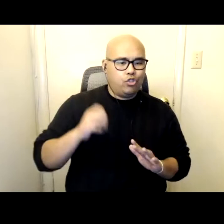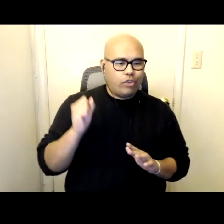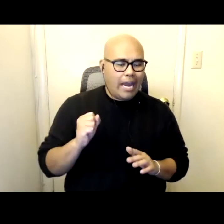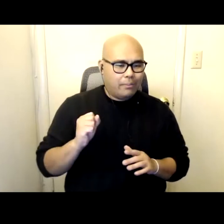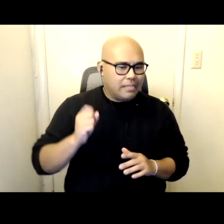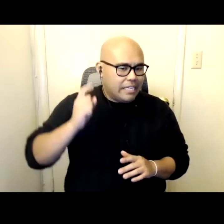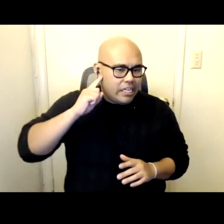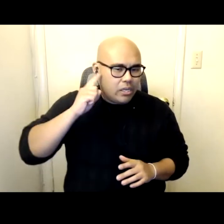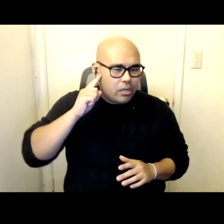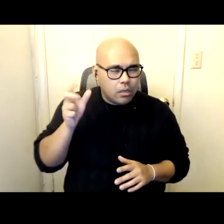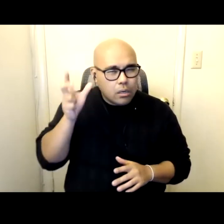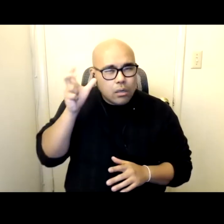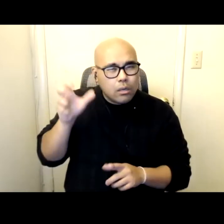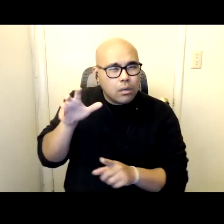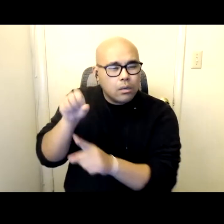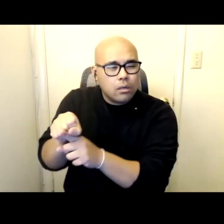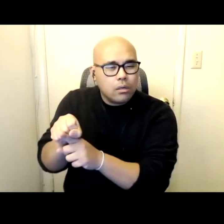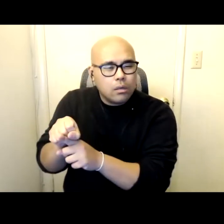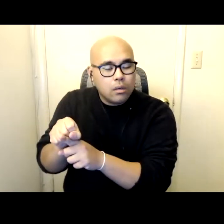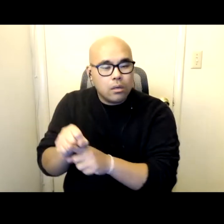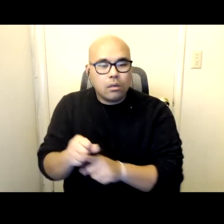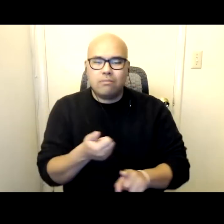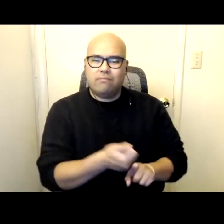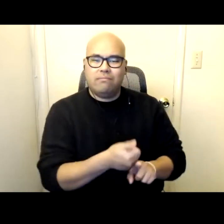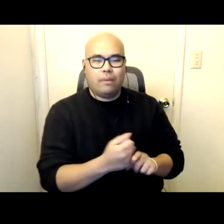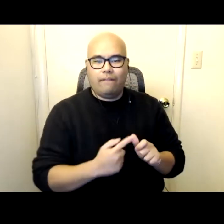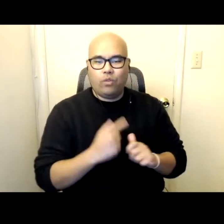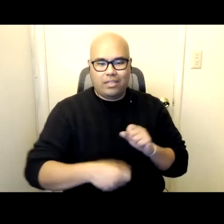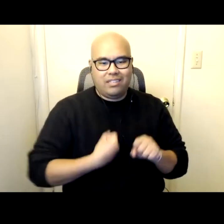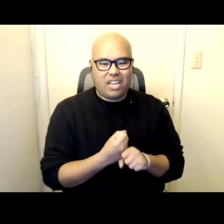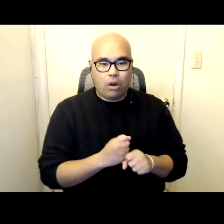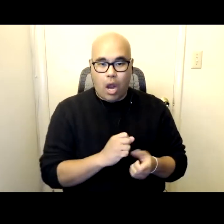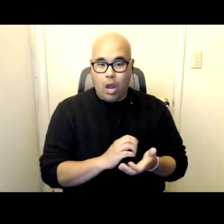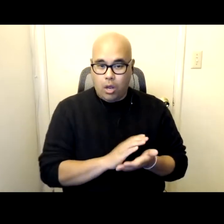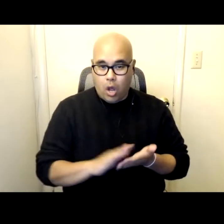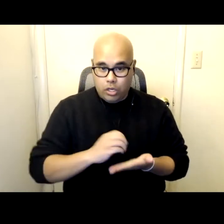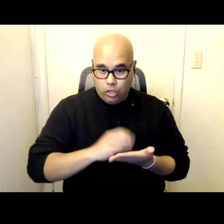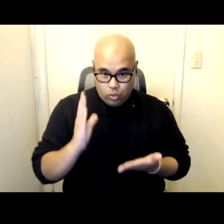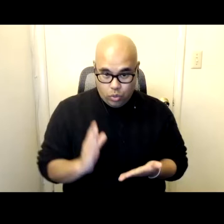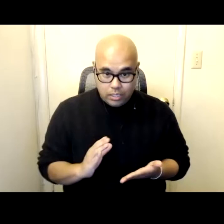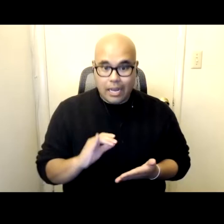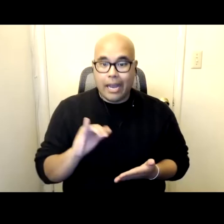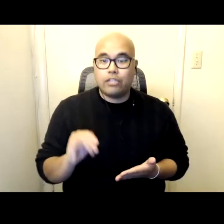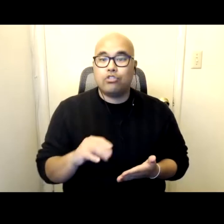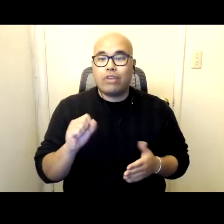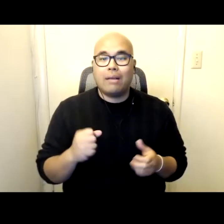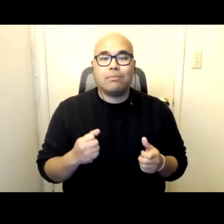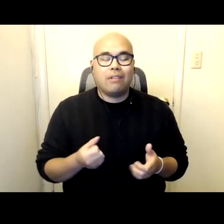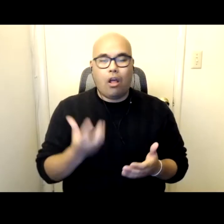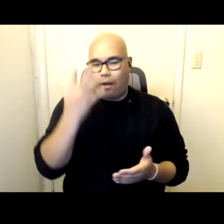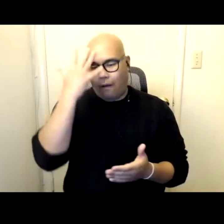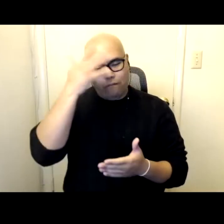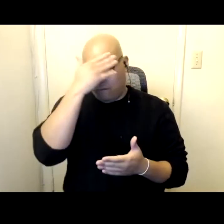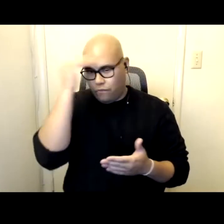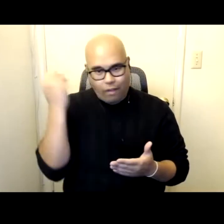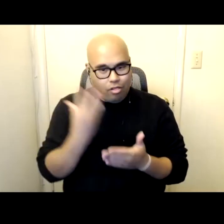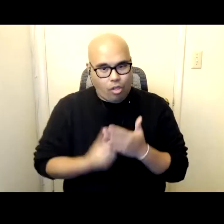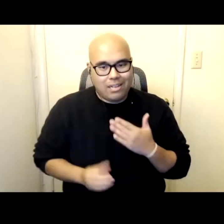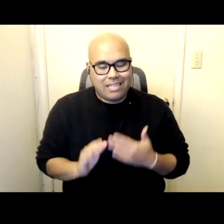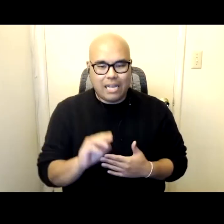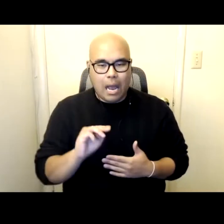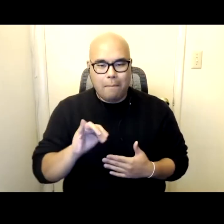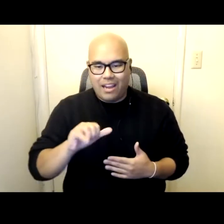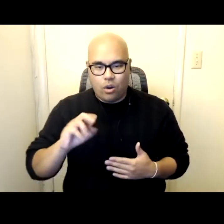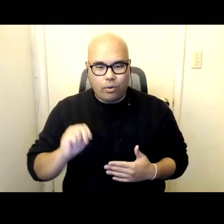ear. A first-year college student, James has lost his Mandarin, forgotten